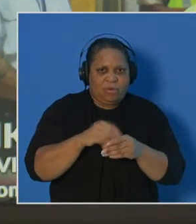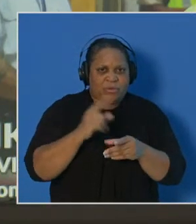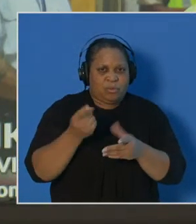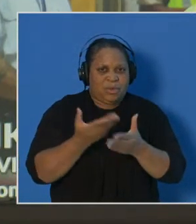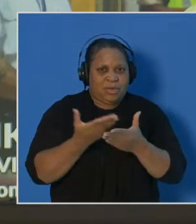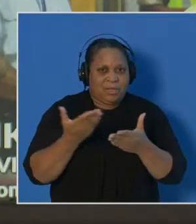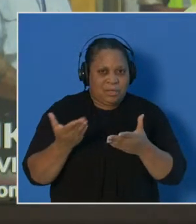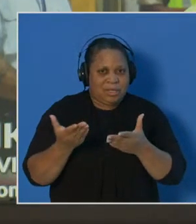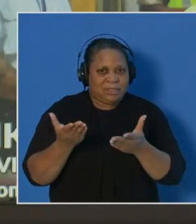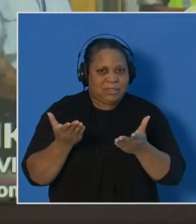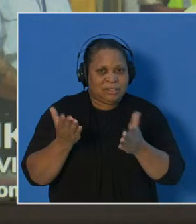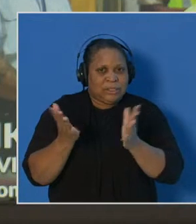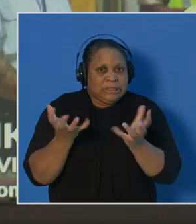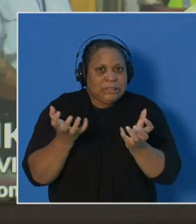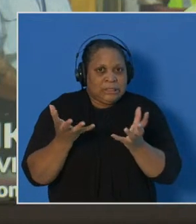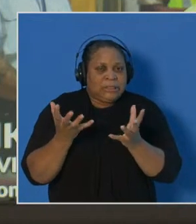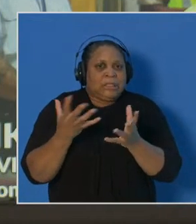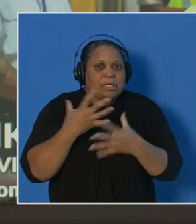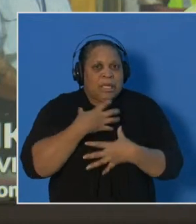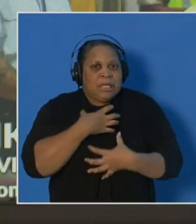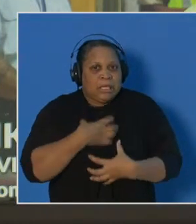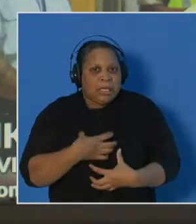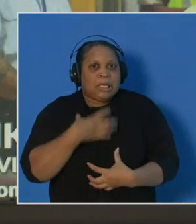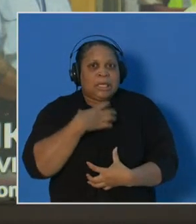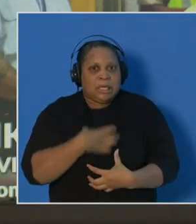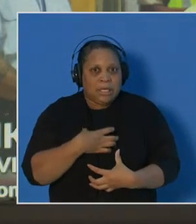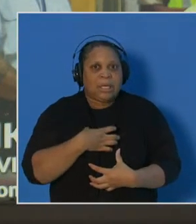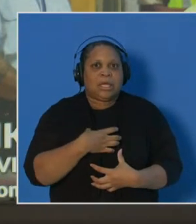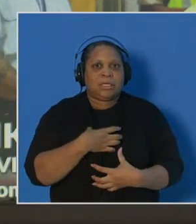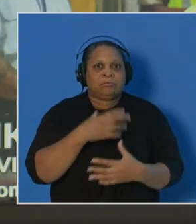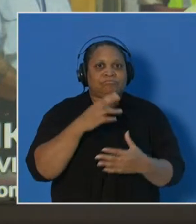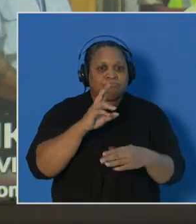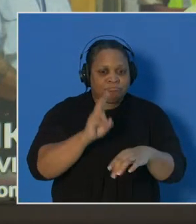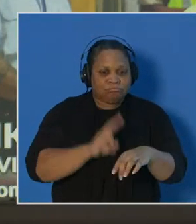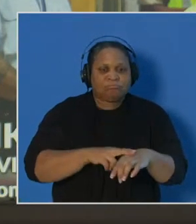eagerly anticipated, which is the return of regularly scheduled